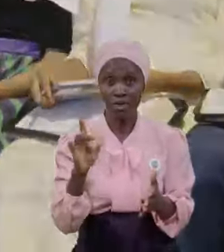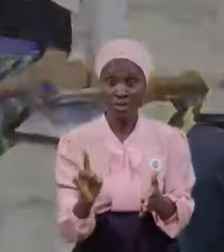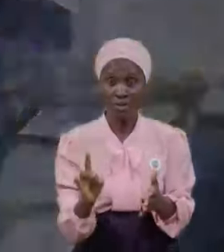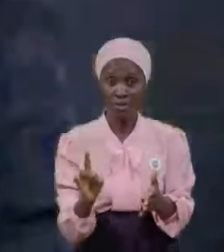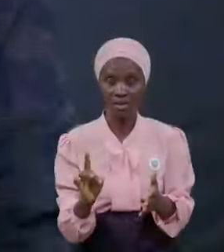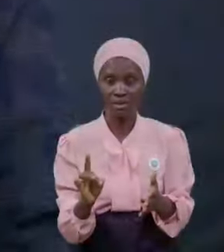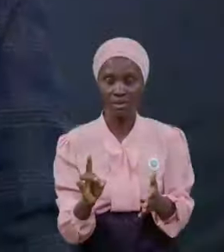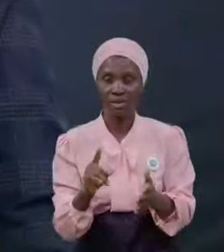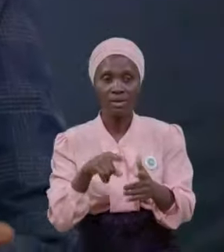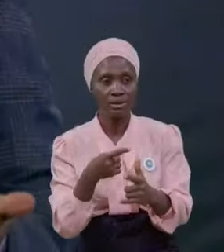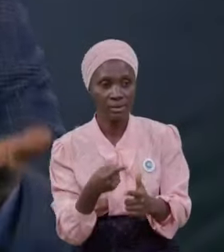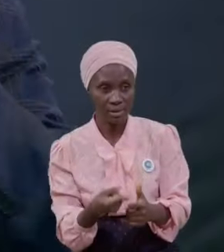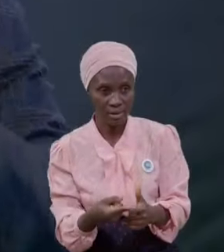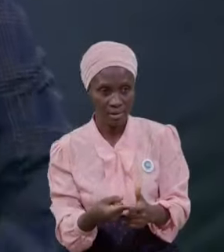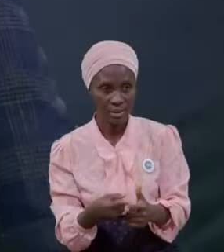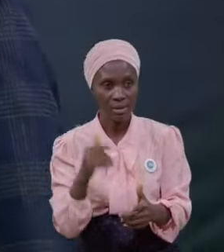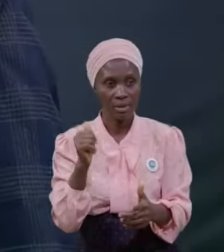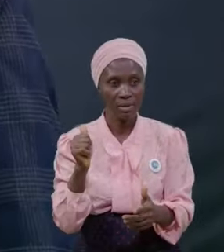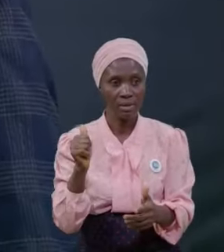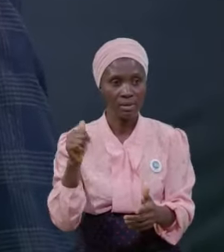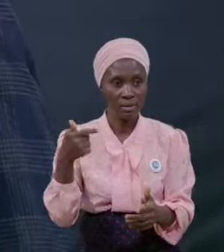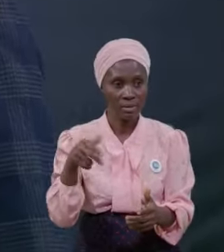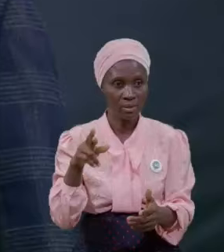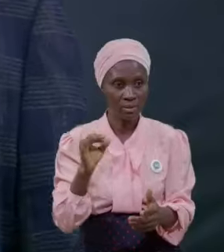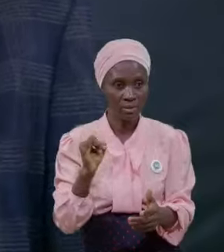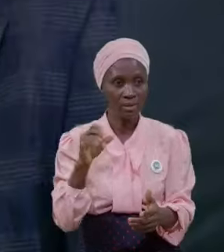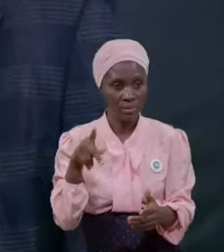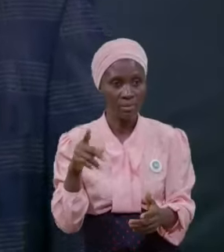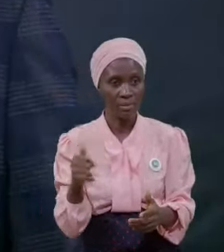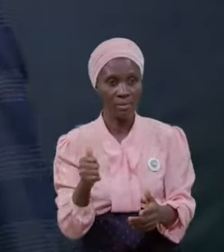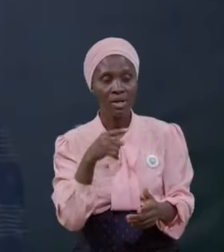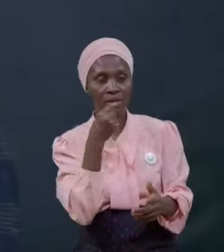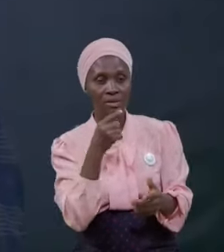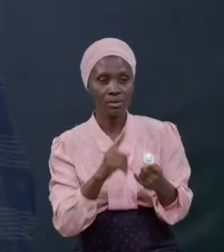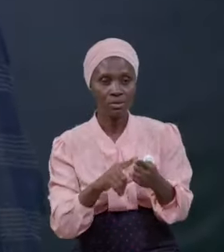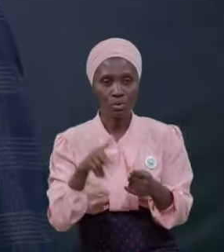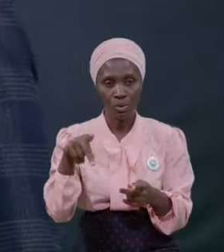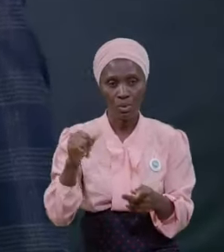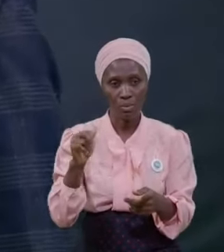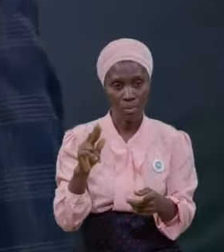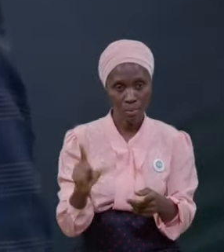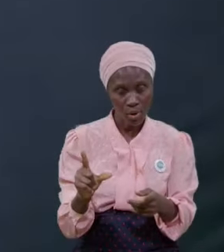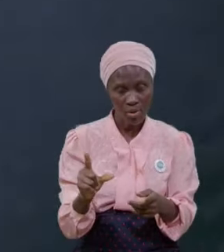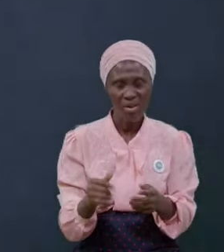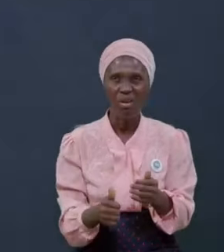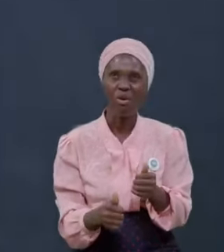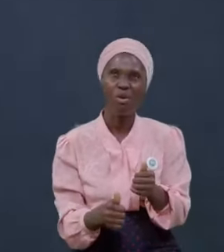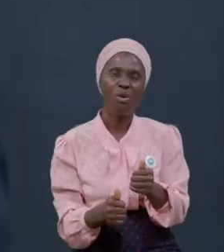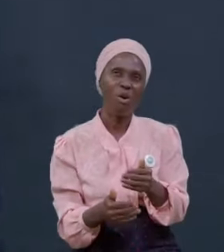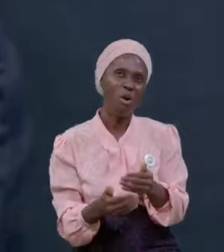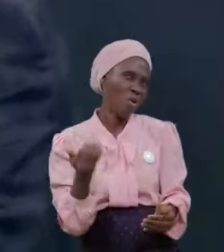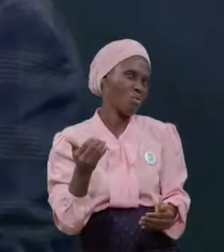Agrippa said unto Paul, almost thou persuadest me to